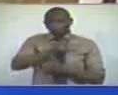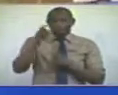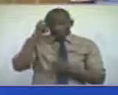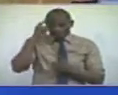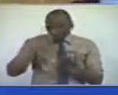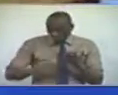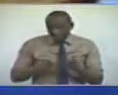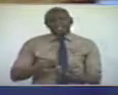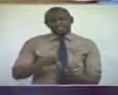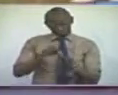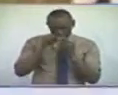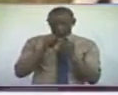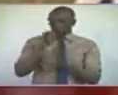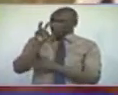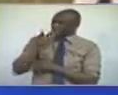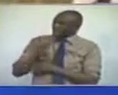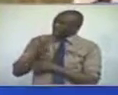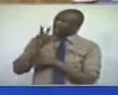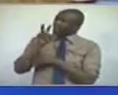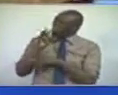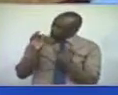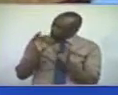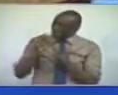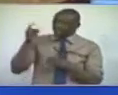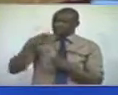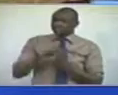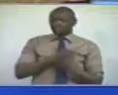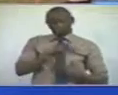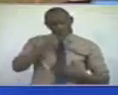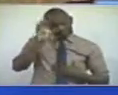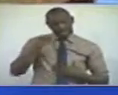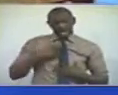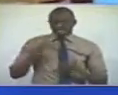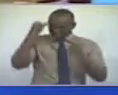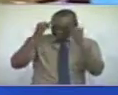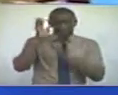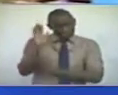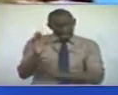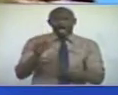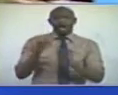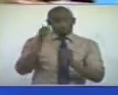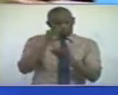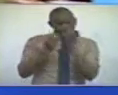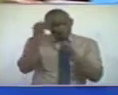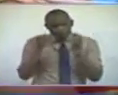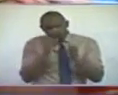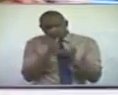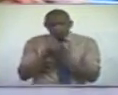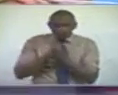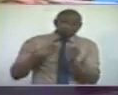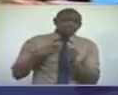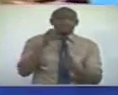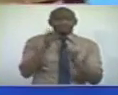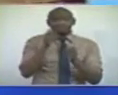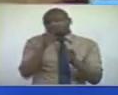with special admiration his spirited initiatives in coffee, tea, dairy